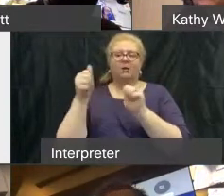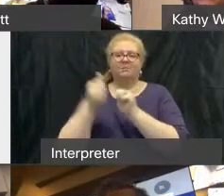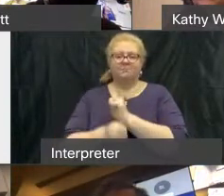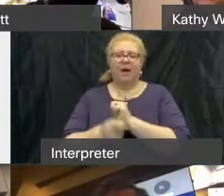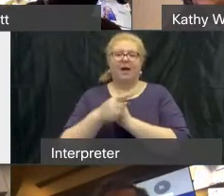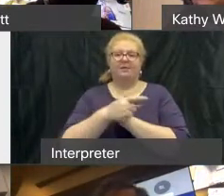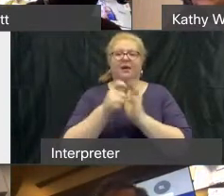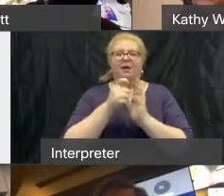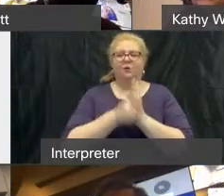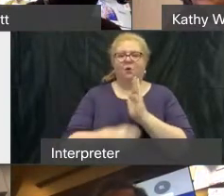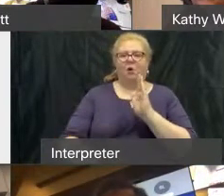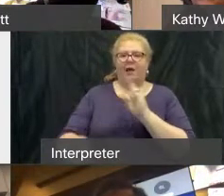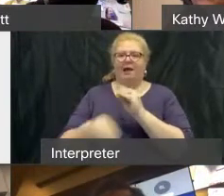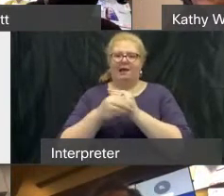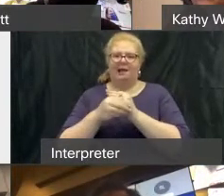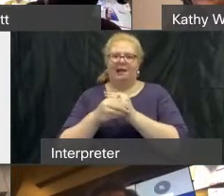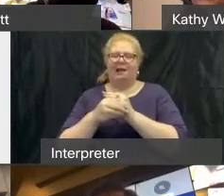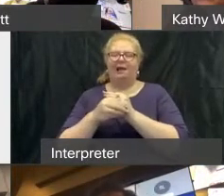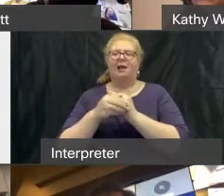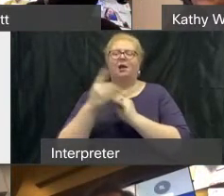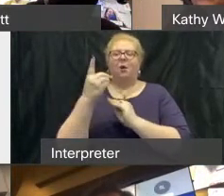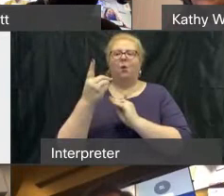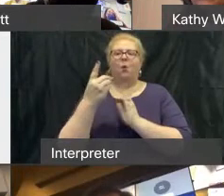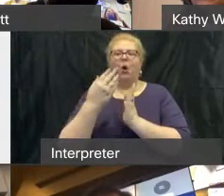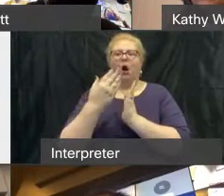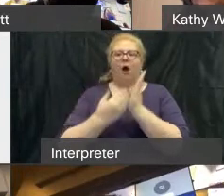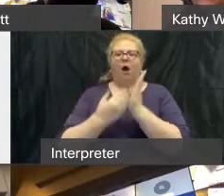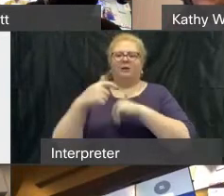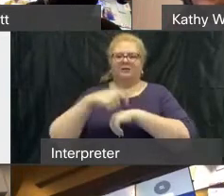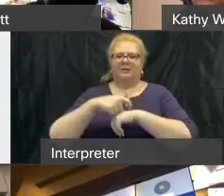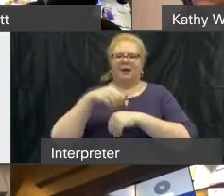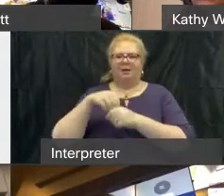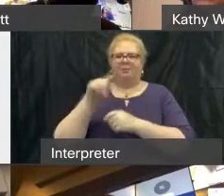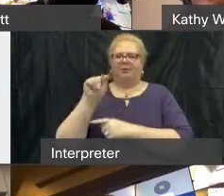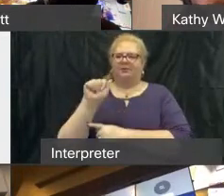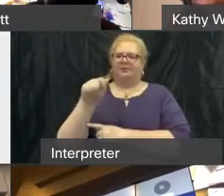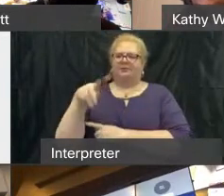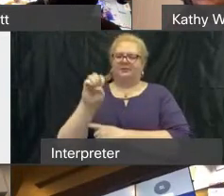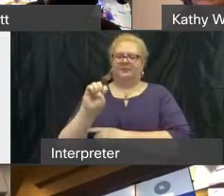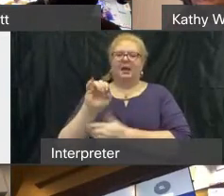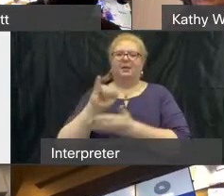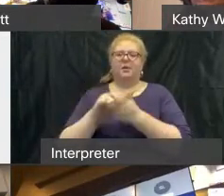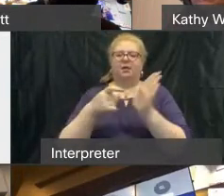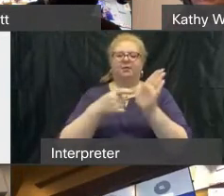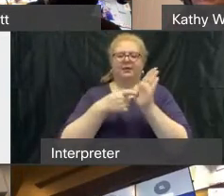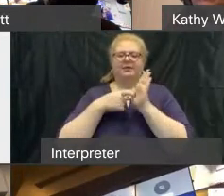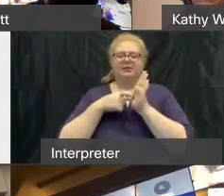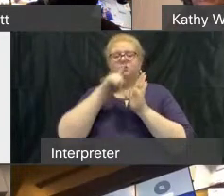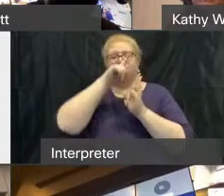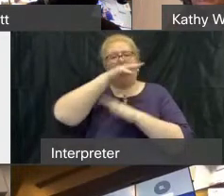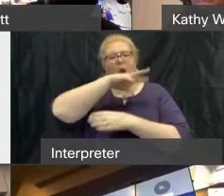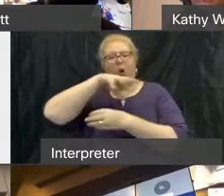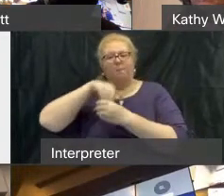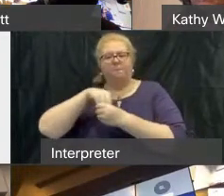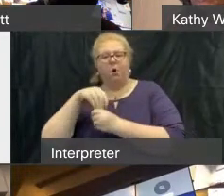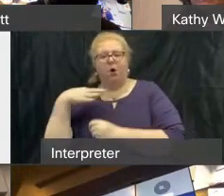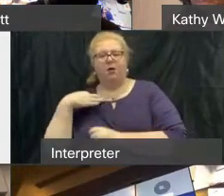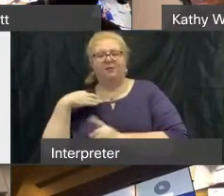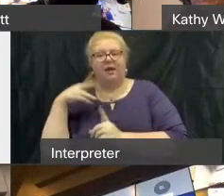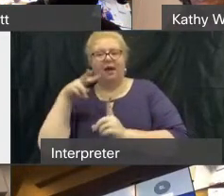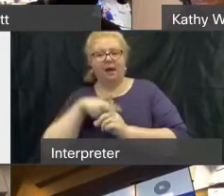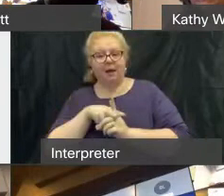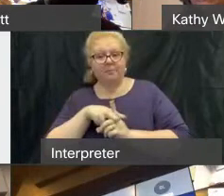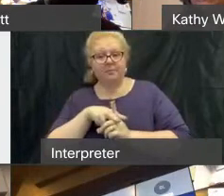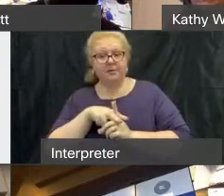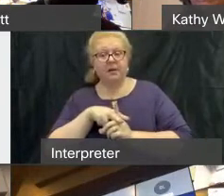there. At one point in the tape, it was mentioned that the conditions were a part of the application, which means when we